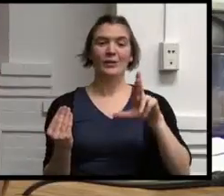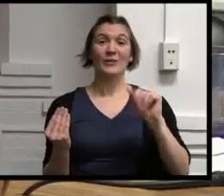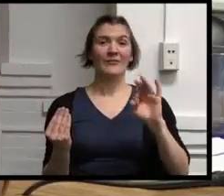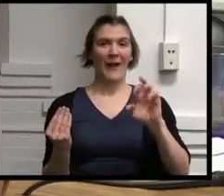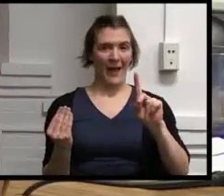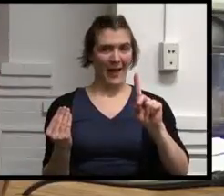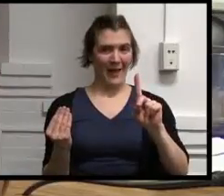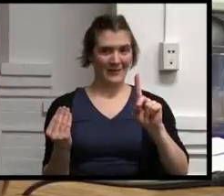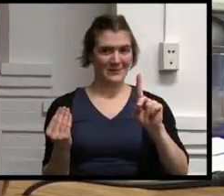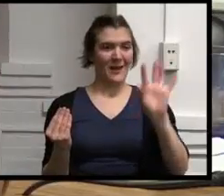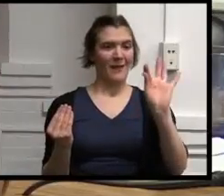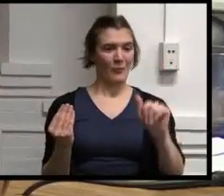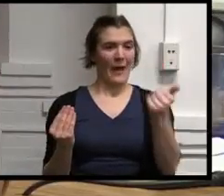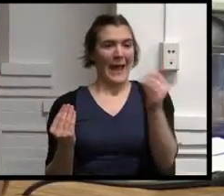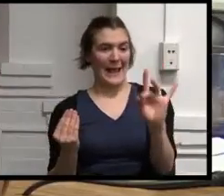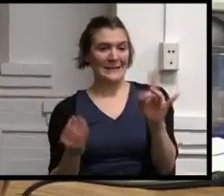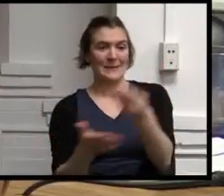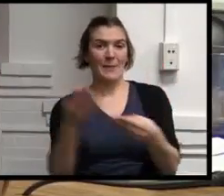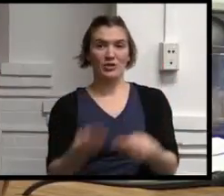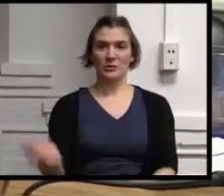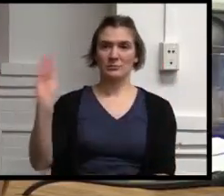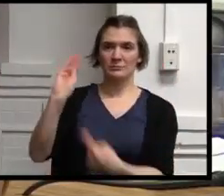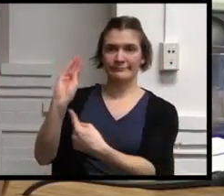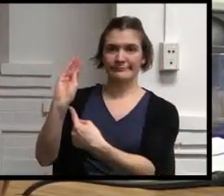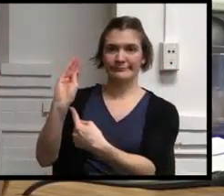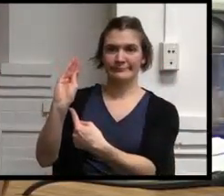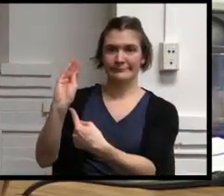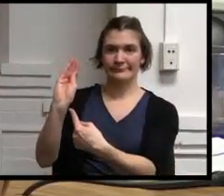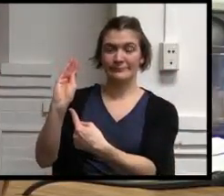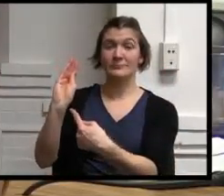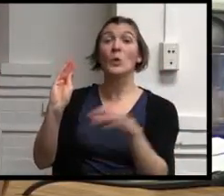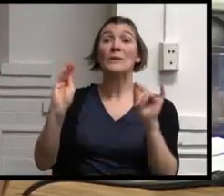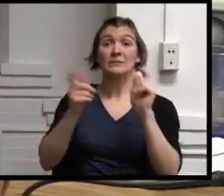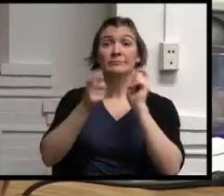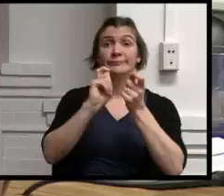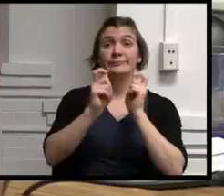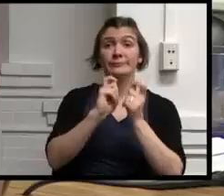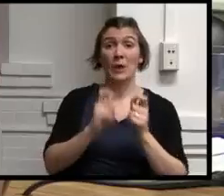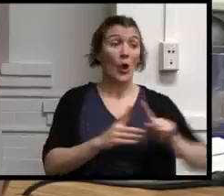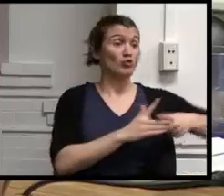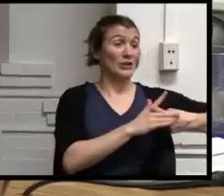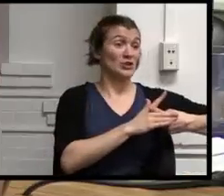proposed FY18 budget in front of you. The changes